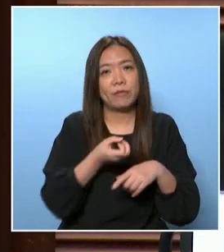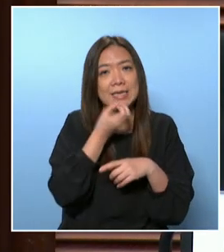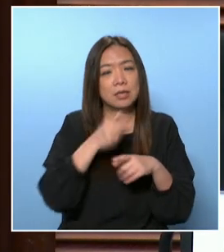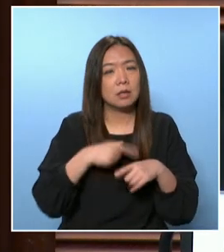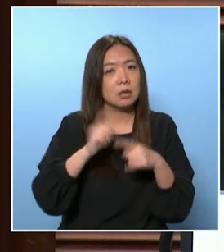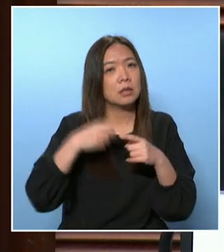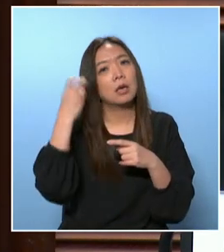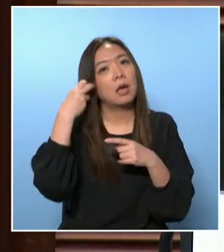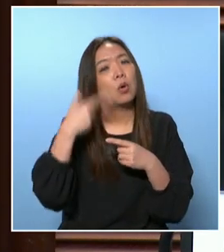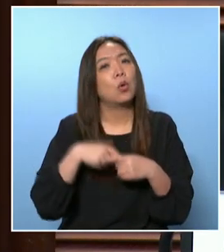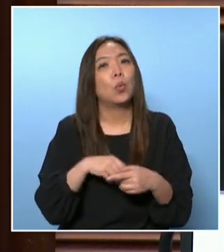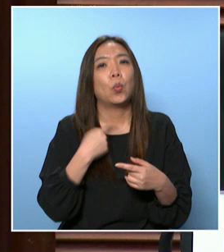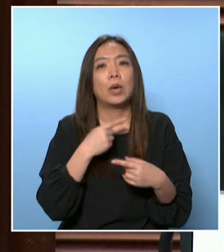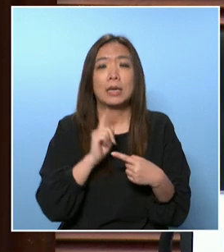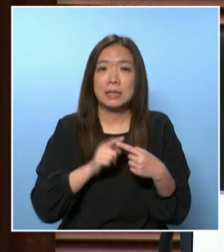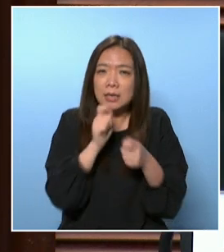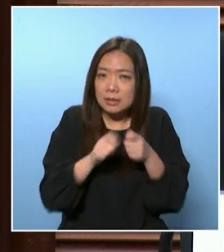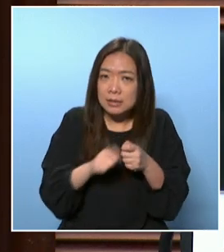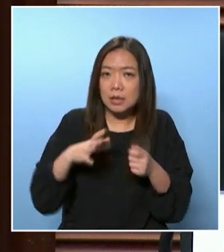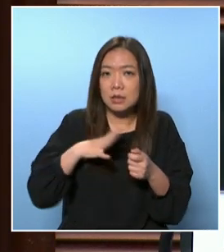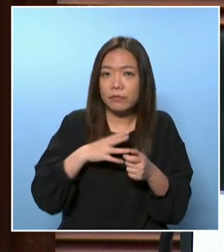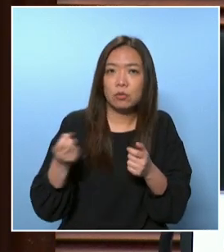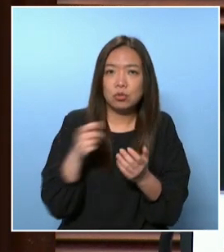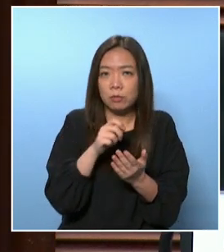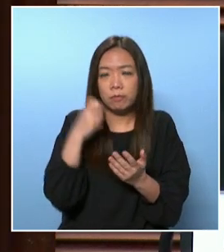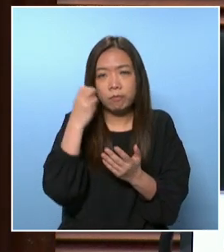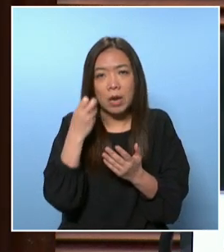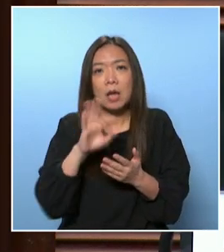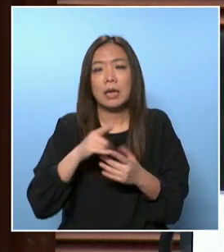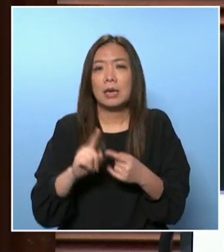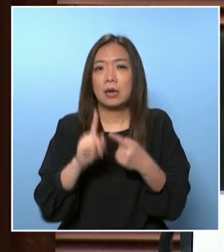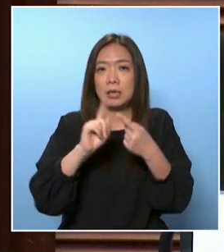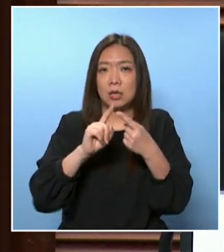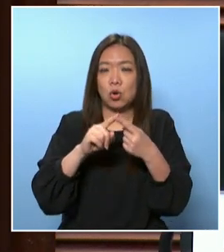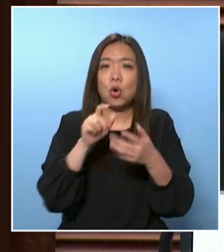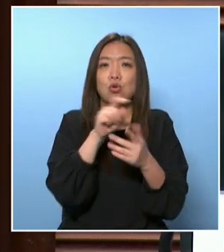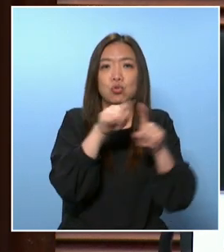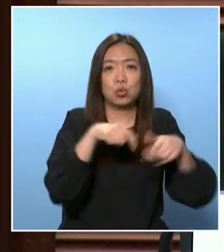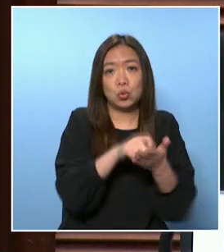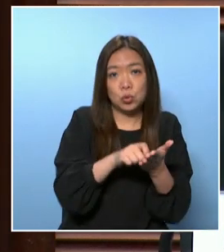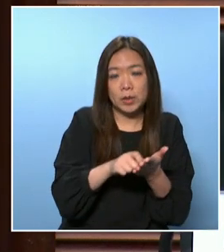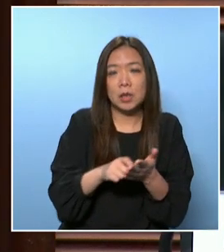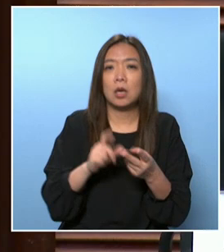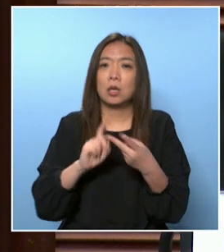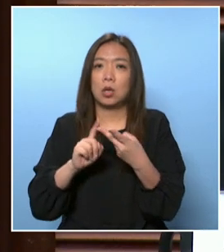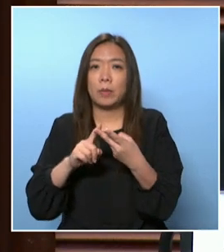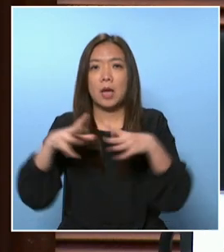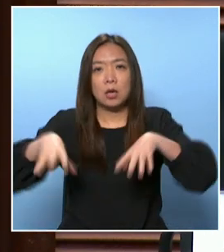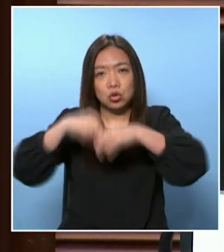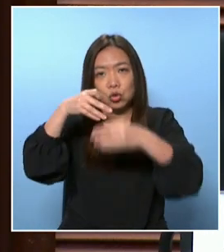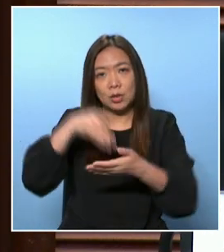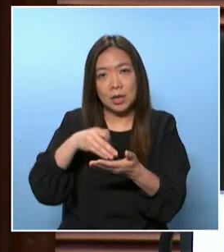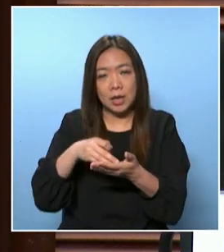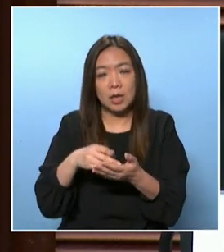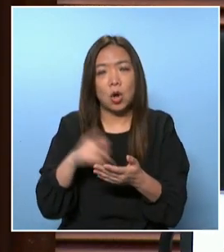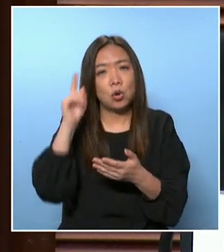Lam. We'll certainly consider these points in detail. As to the